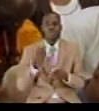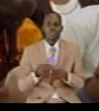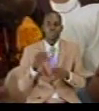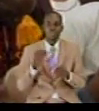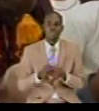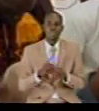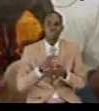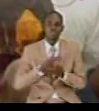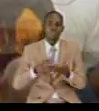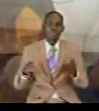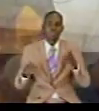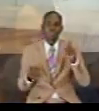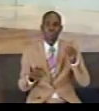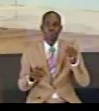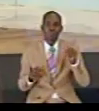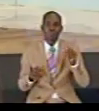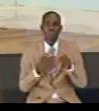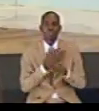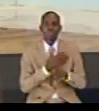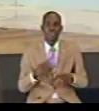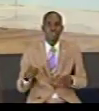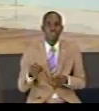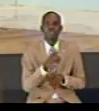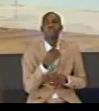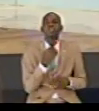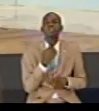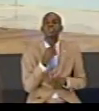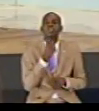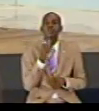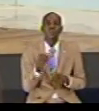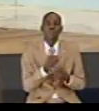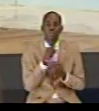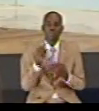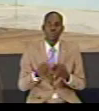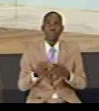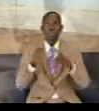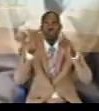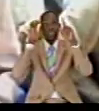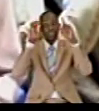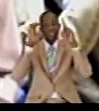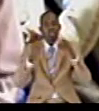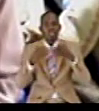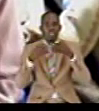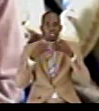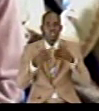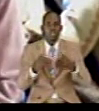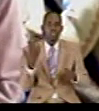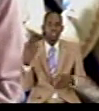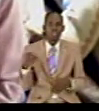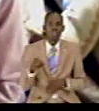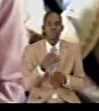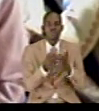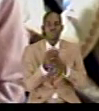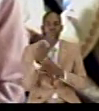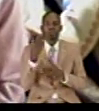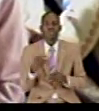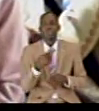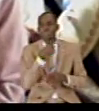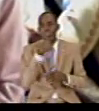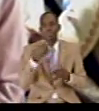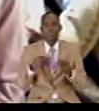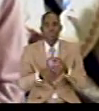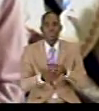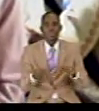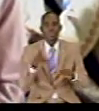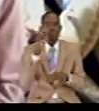21. And it thirsted not when he led them through the desert. You'll never